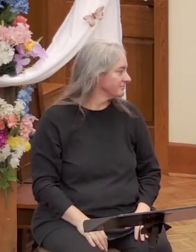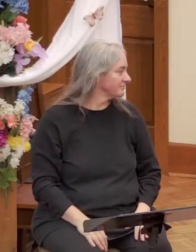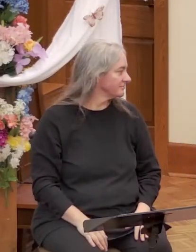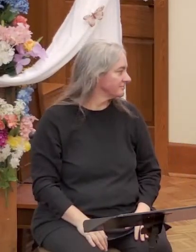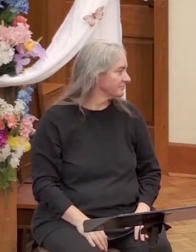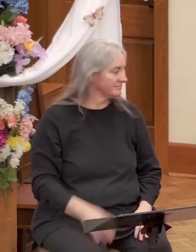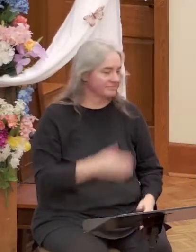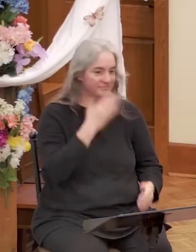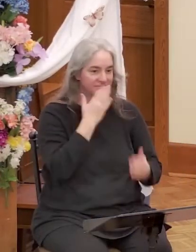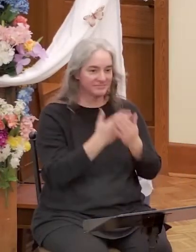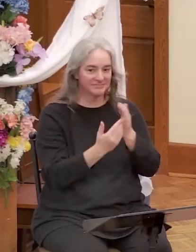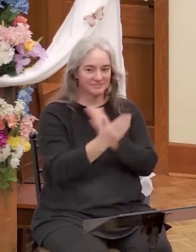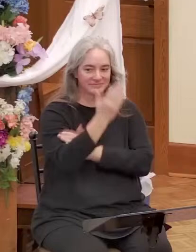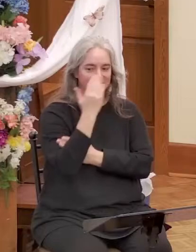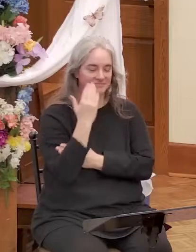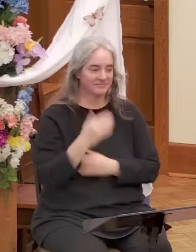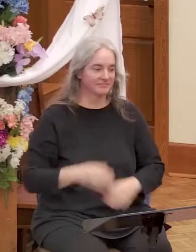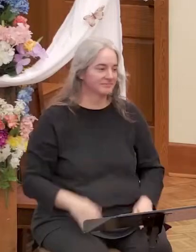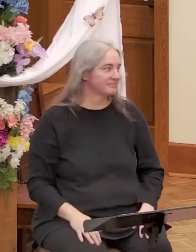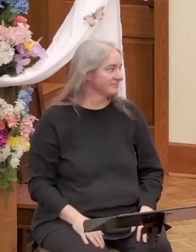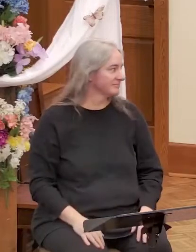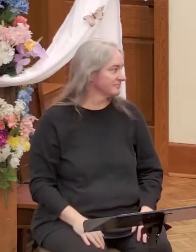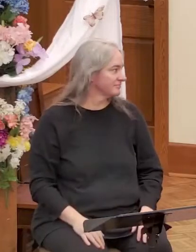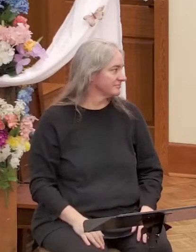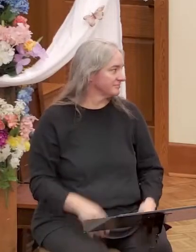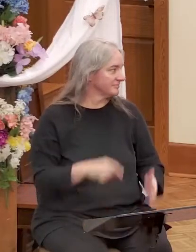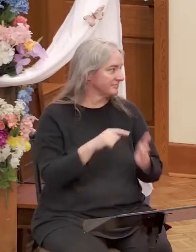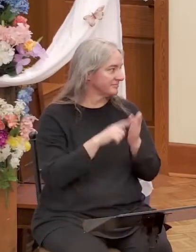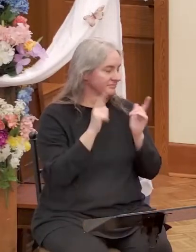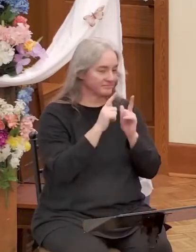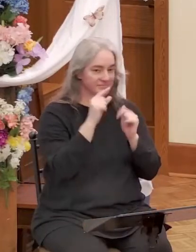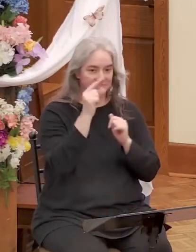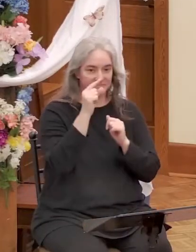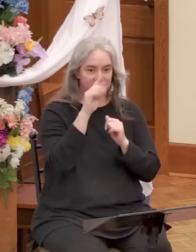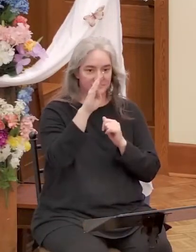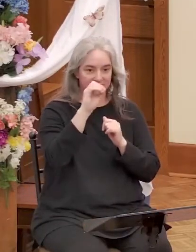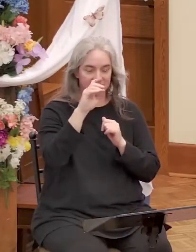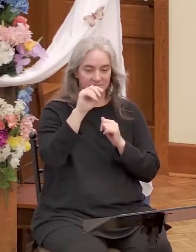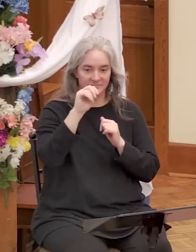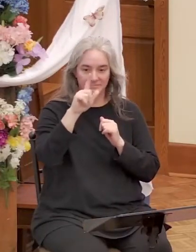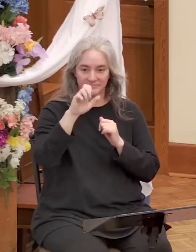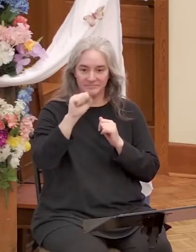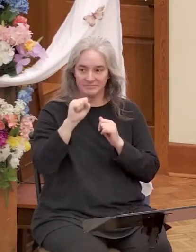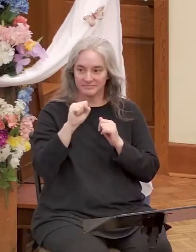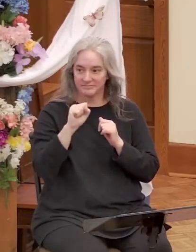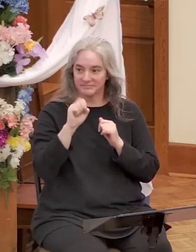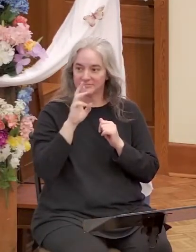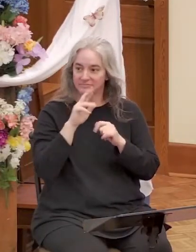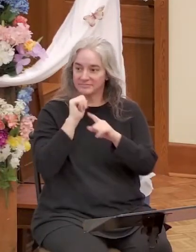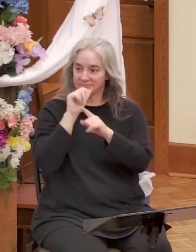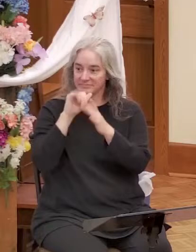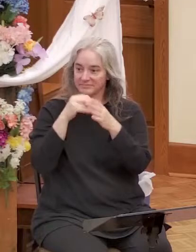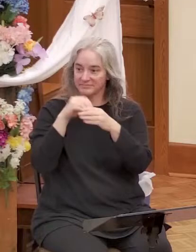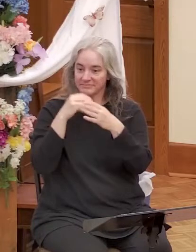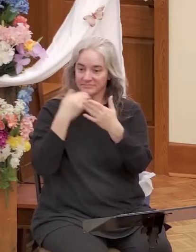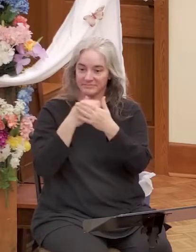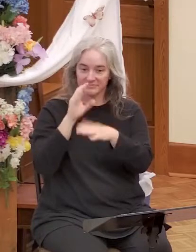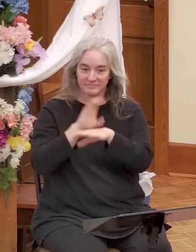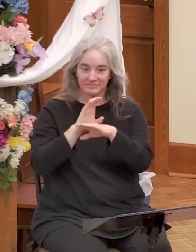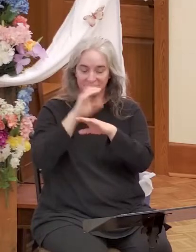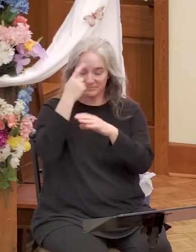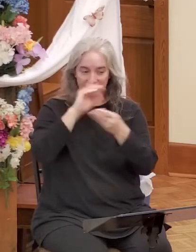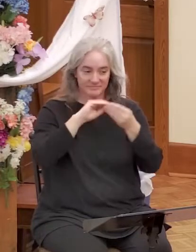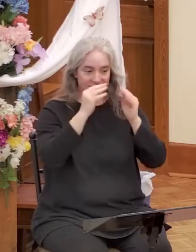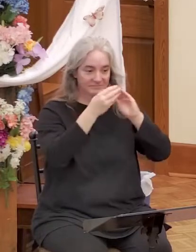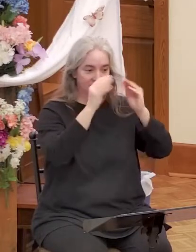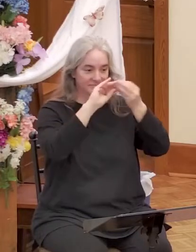Good morning. You know, these little green bottles aren't just in the back of the church for